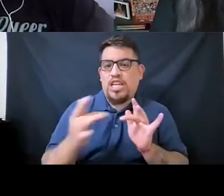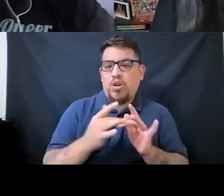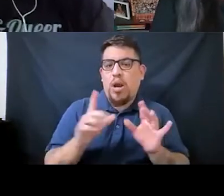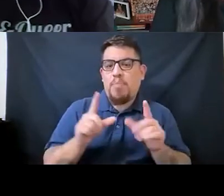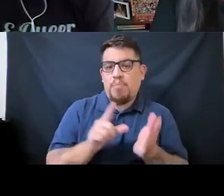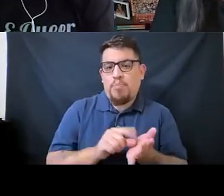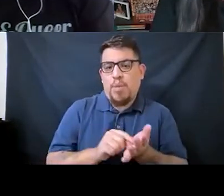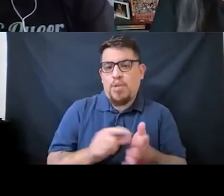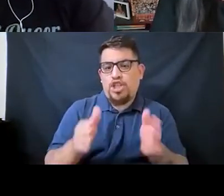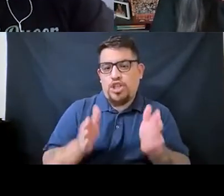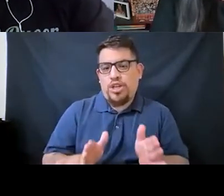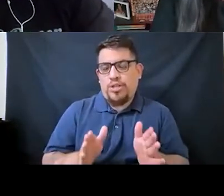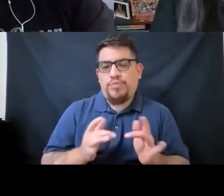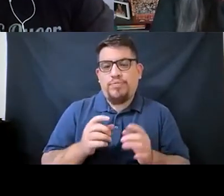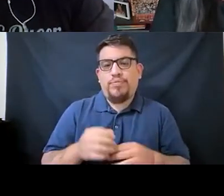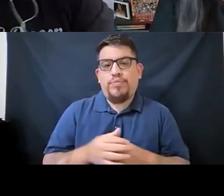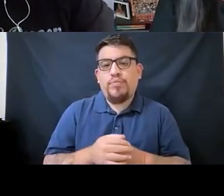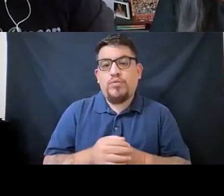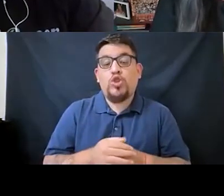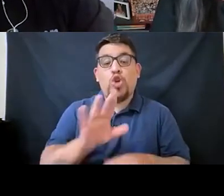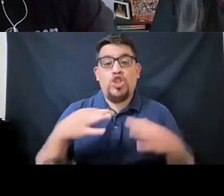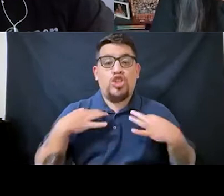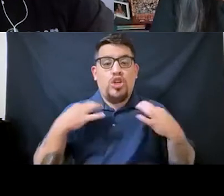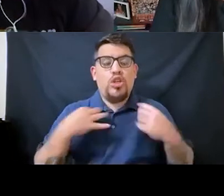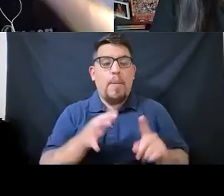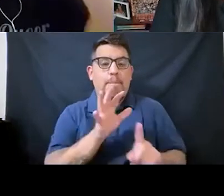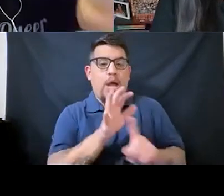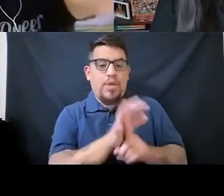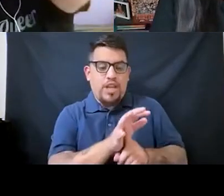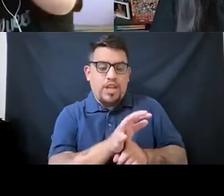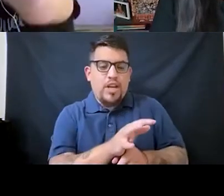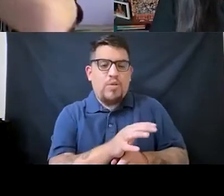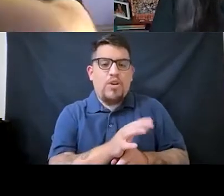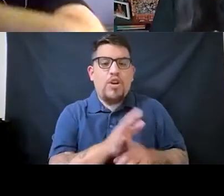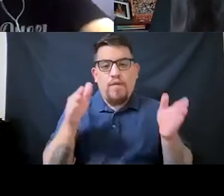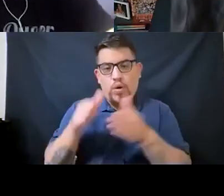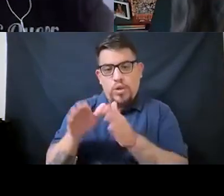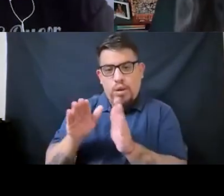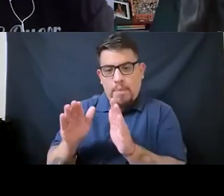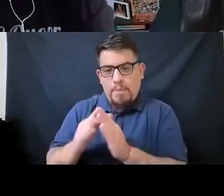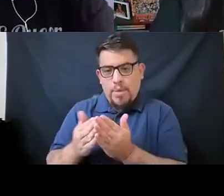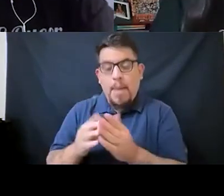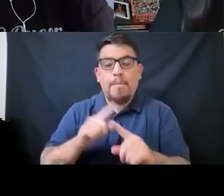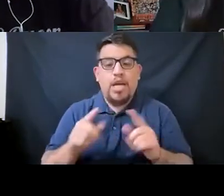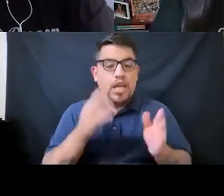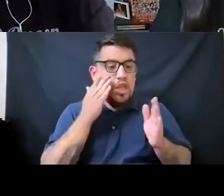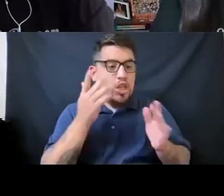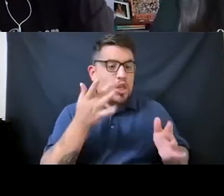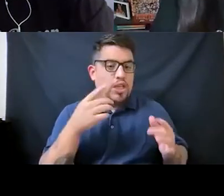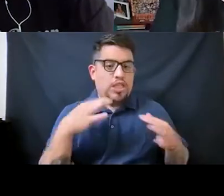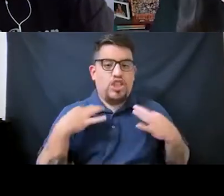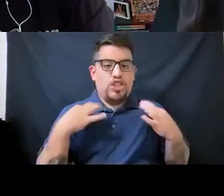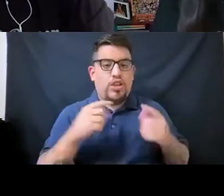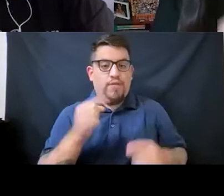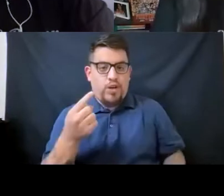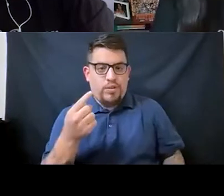Are you gonna do the t-shirts are super popular. I know we're here to focus on the book, but I saw the t-shirts before I knew about the book, and I know that that's true for some